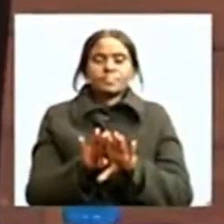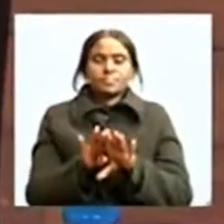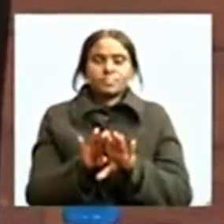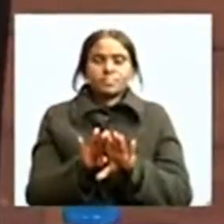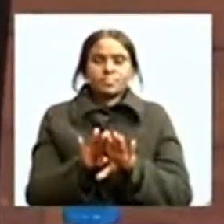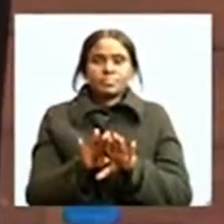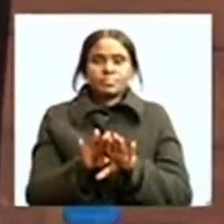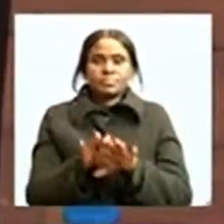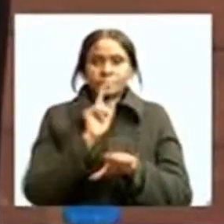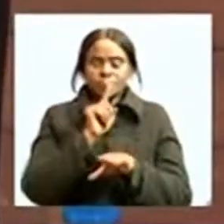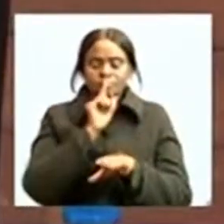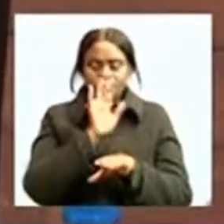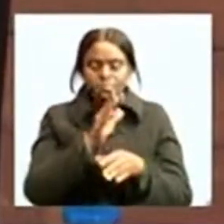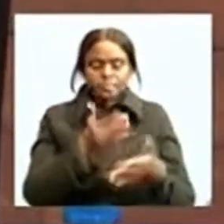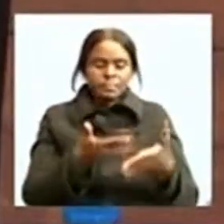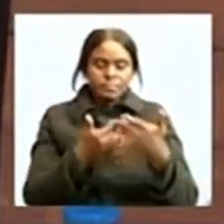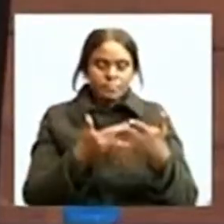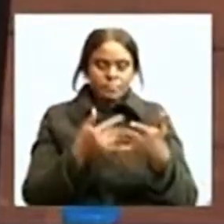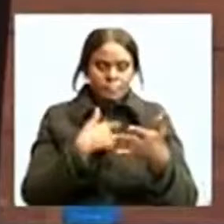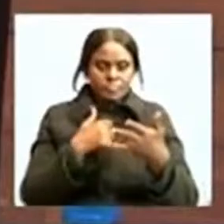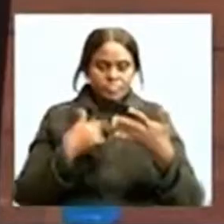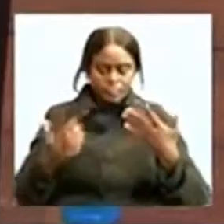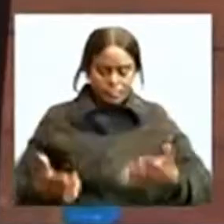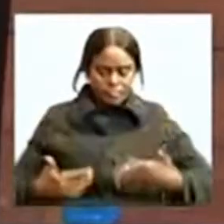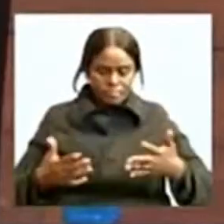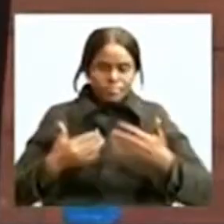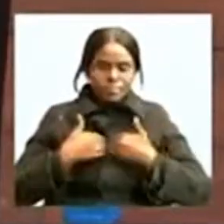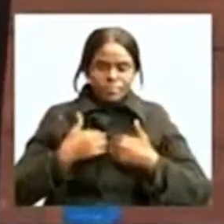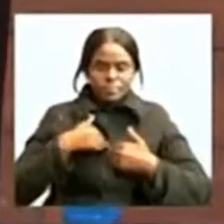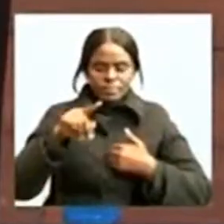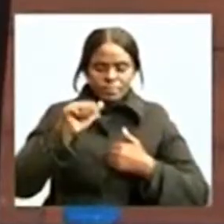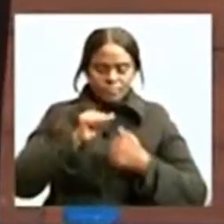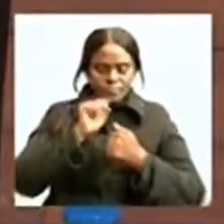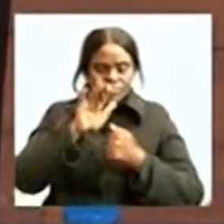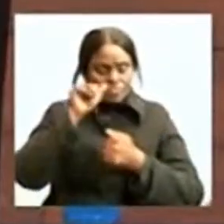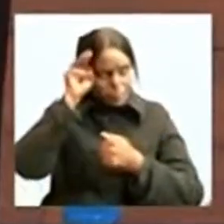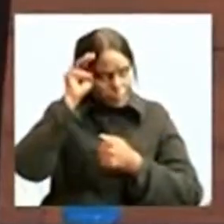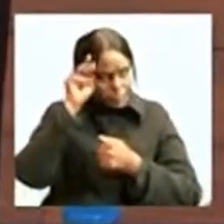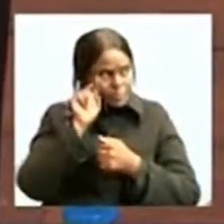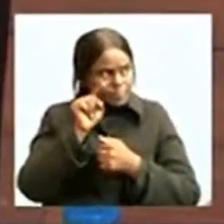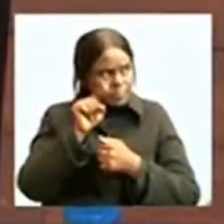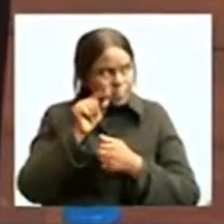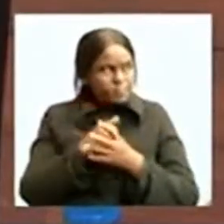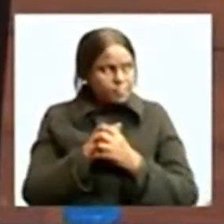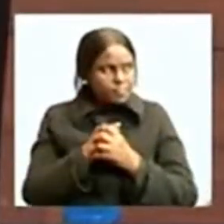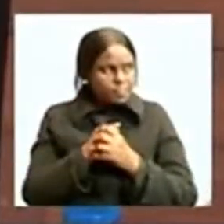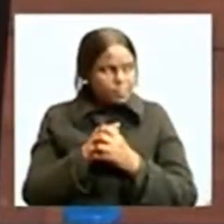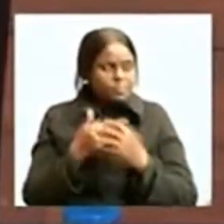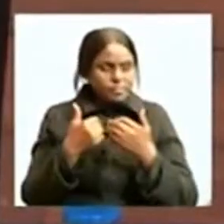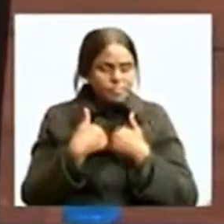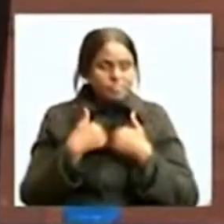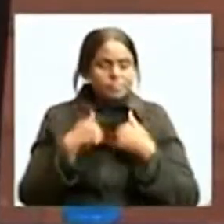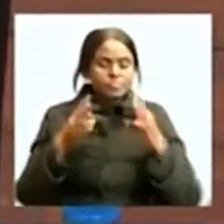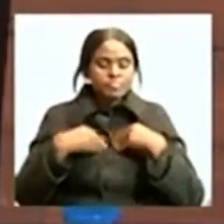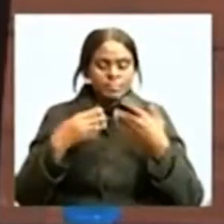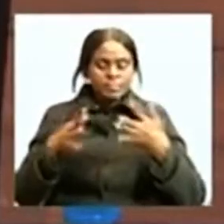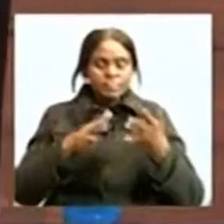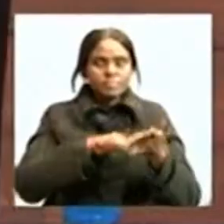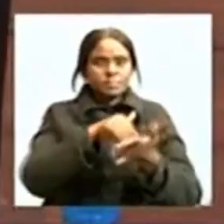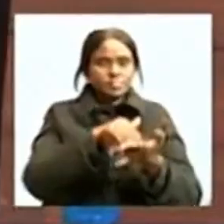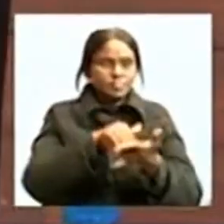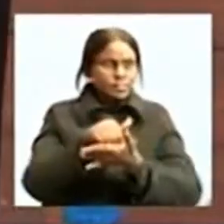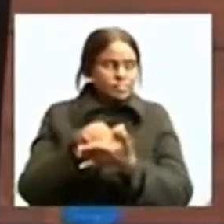because definitely this document, and I'm glad that PS and your ministry, you have acknowledged the